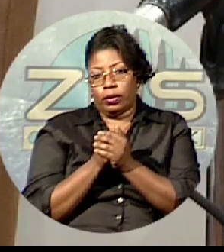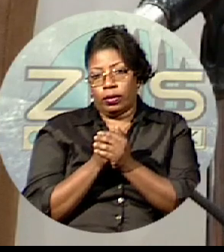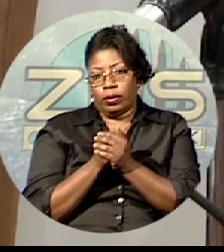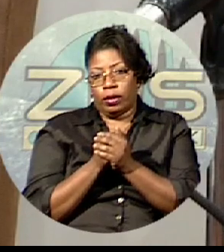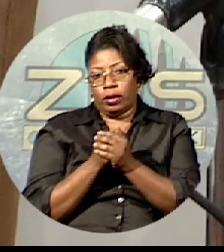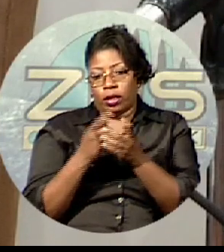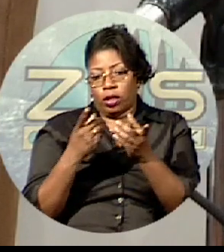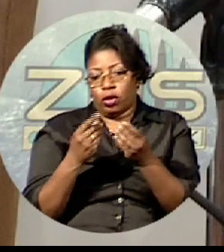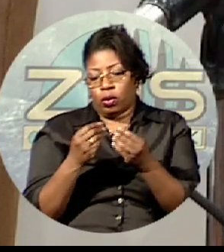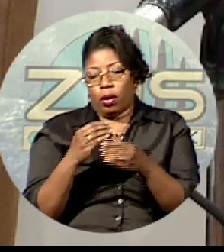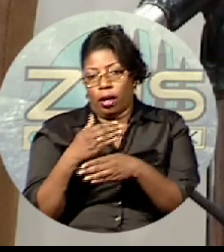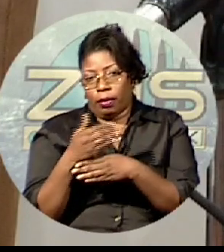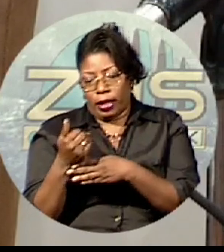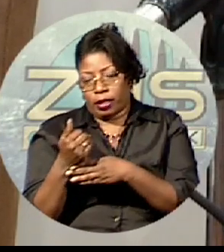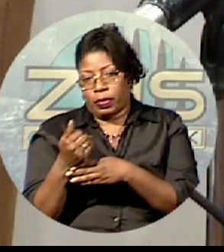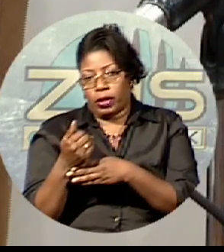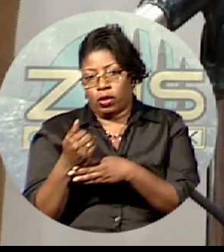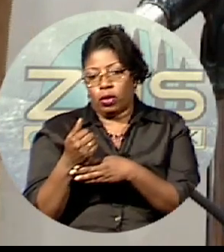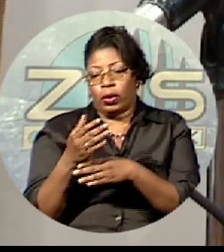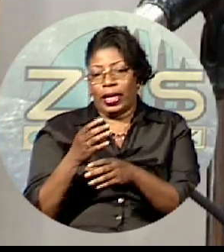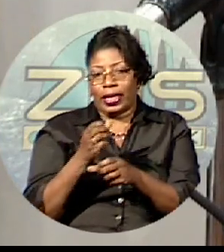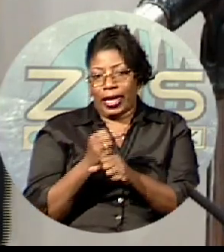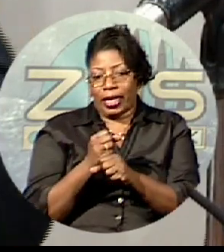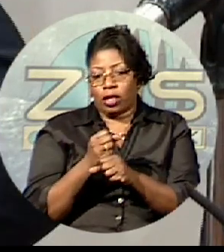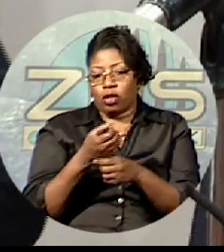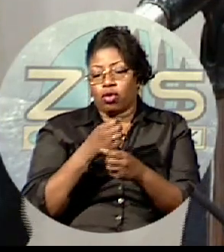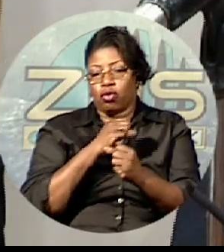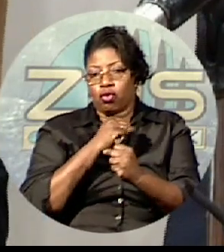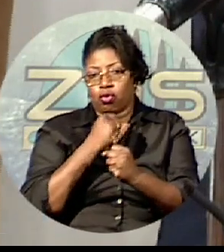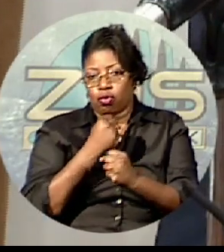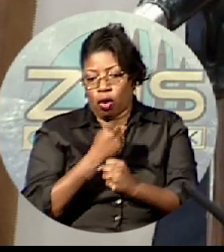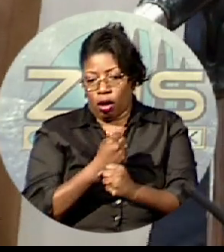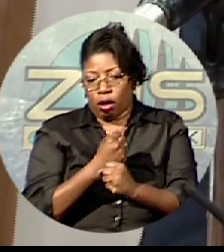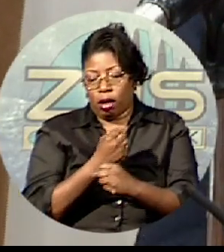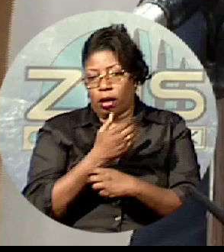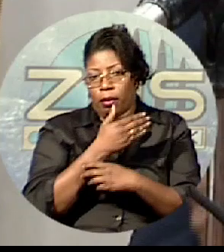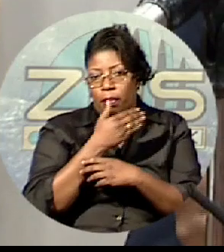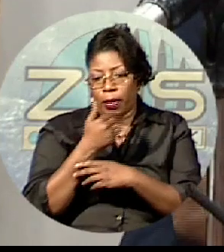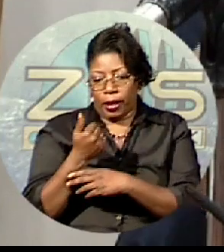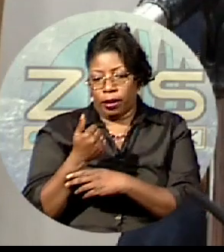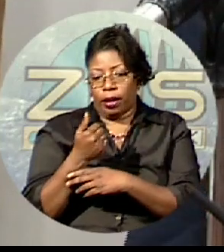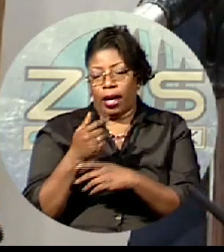not just to get stronger, better,